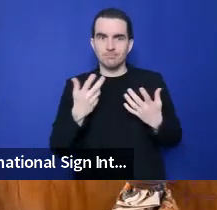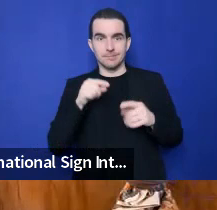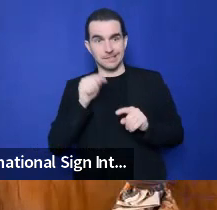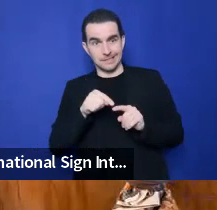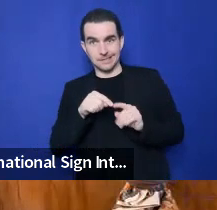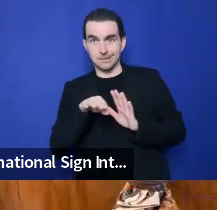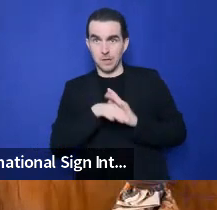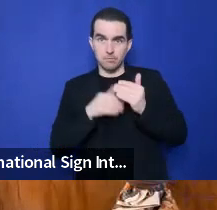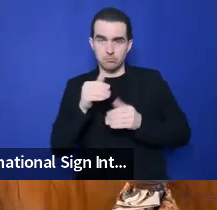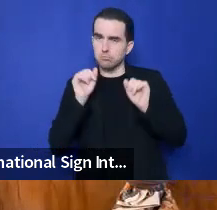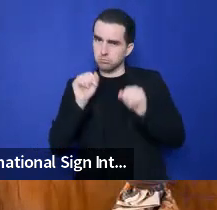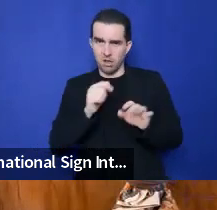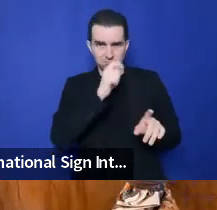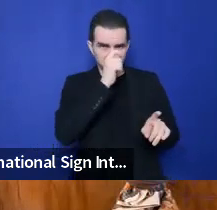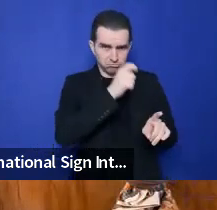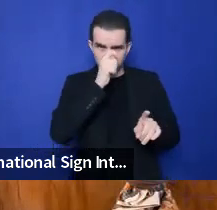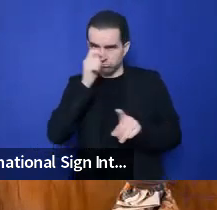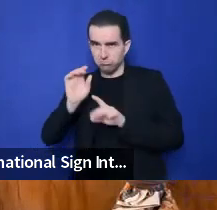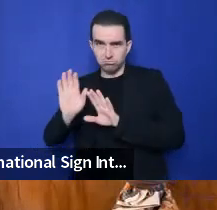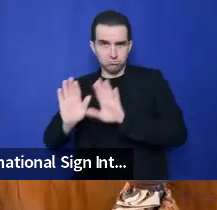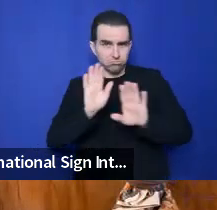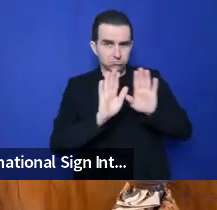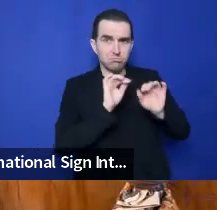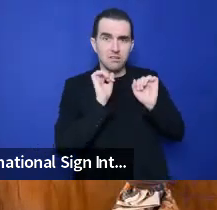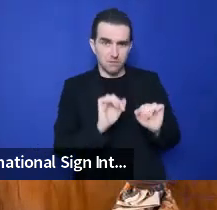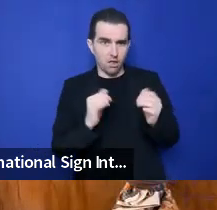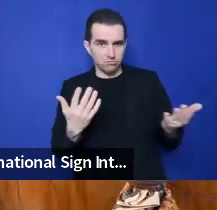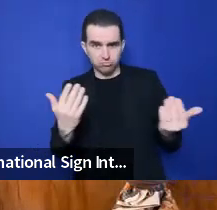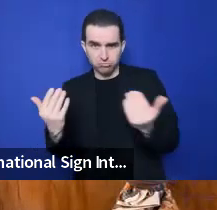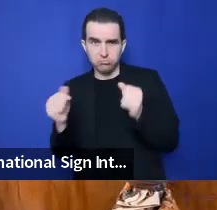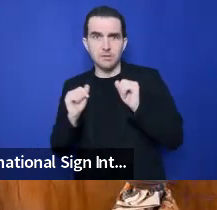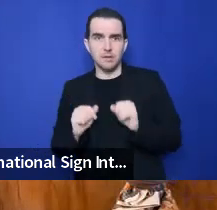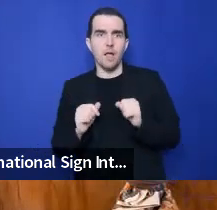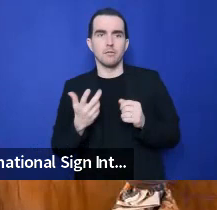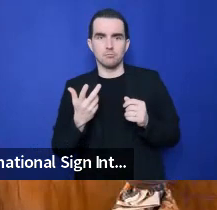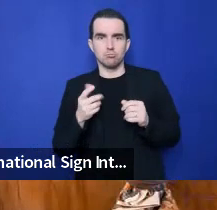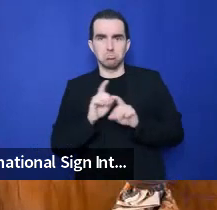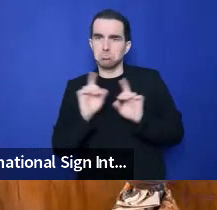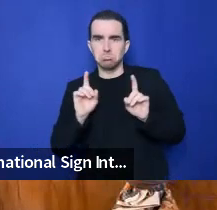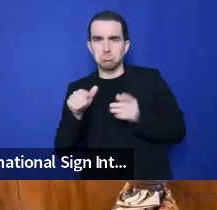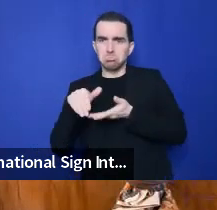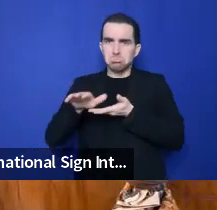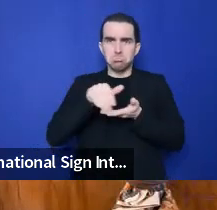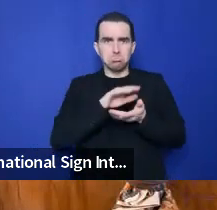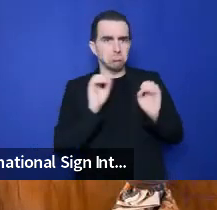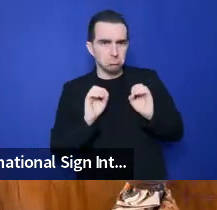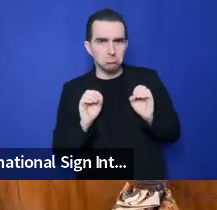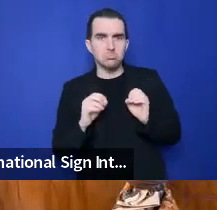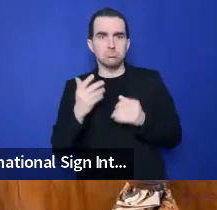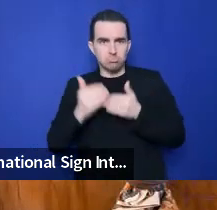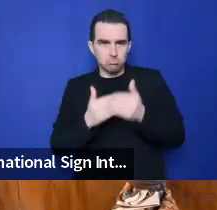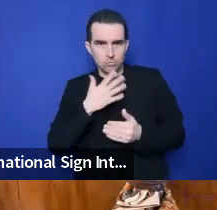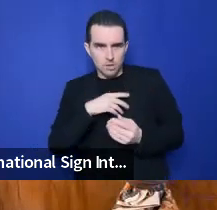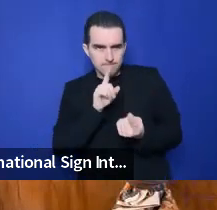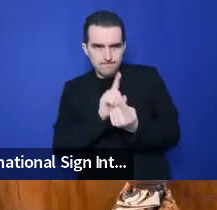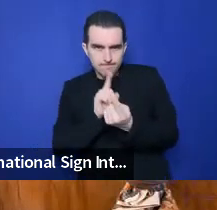the NGO and communities. We also spent a lot of years in capacity building and trainings for the care workers, especially because this